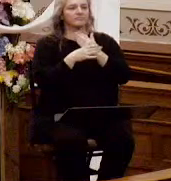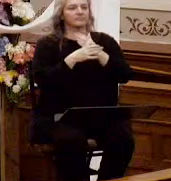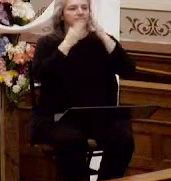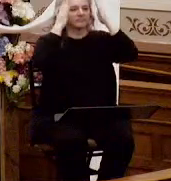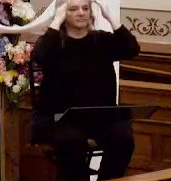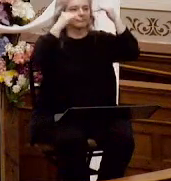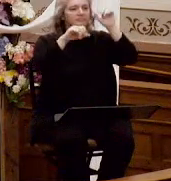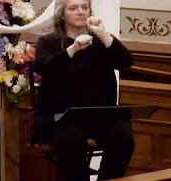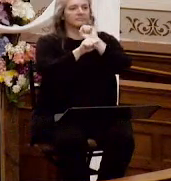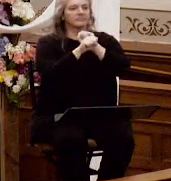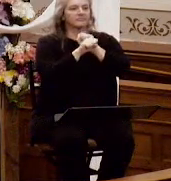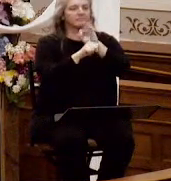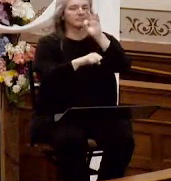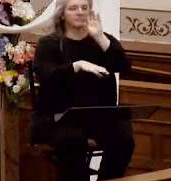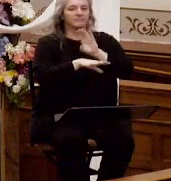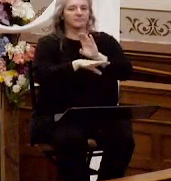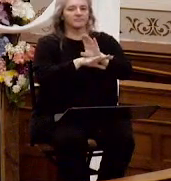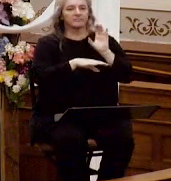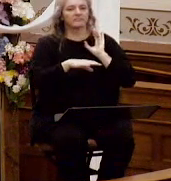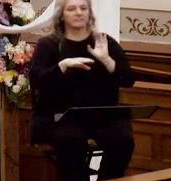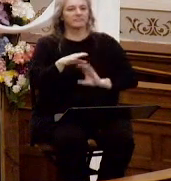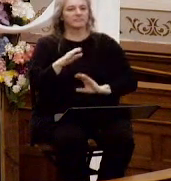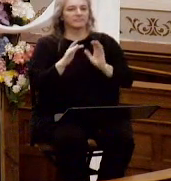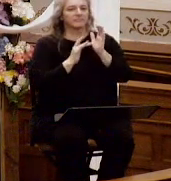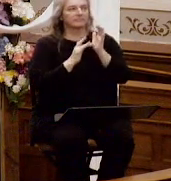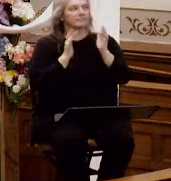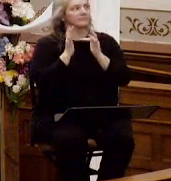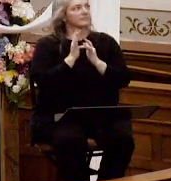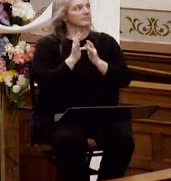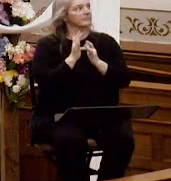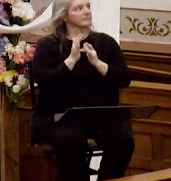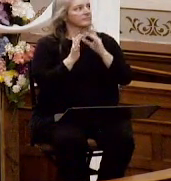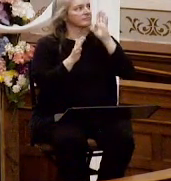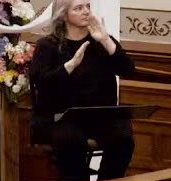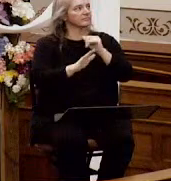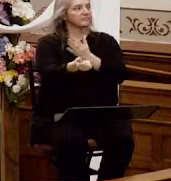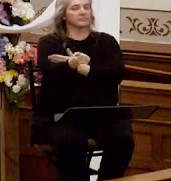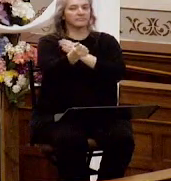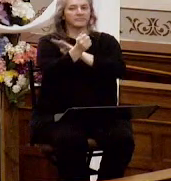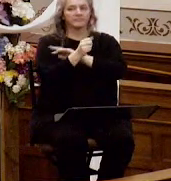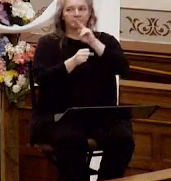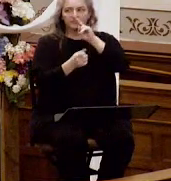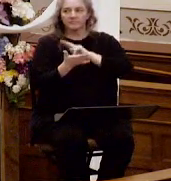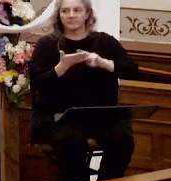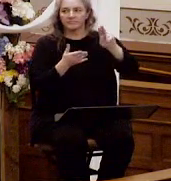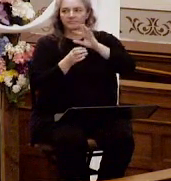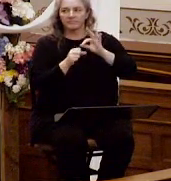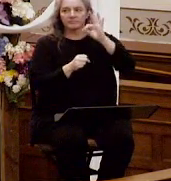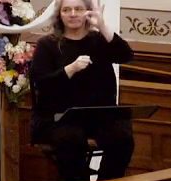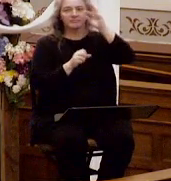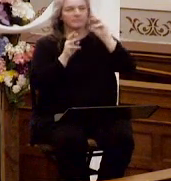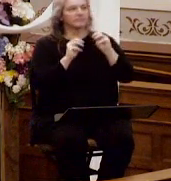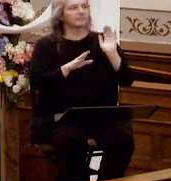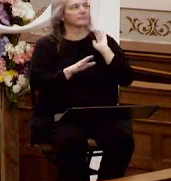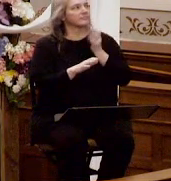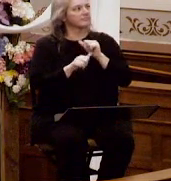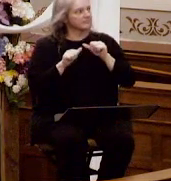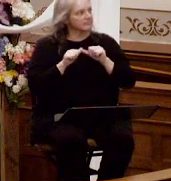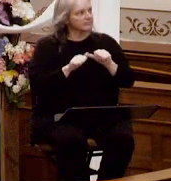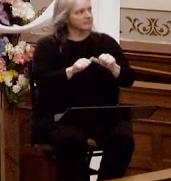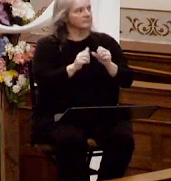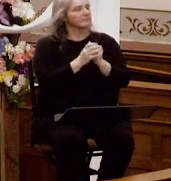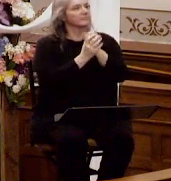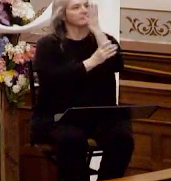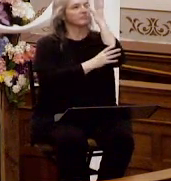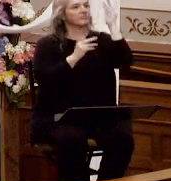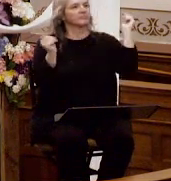and labors of the Church of Christ Jesus. By the power of the Holy Spirit, may we continue to grow